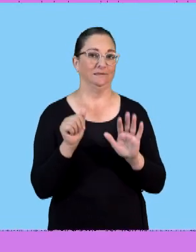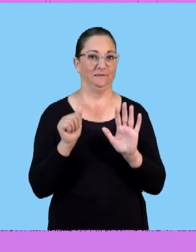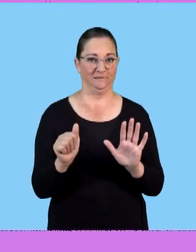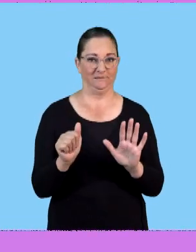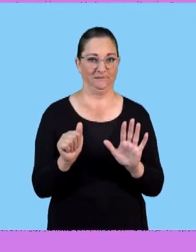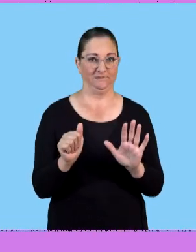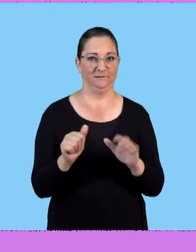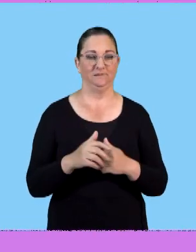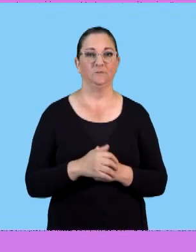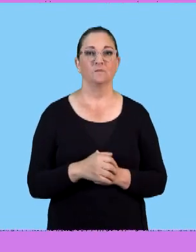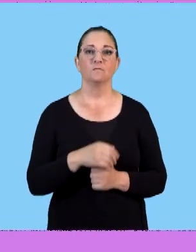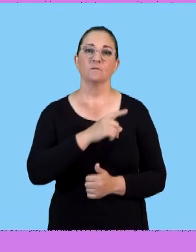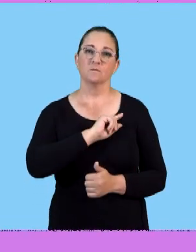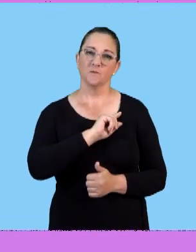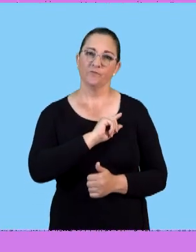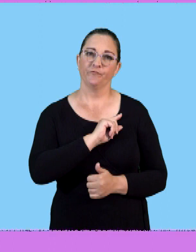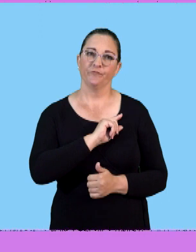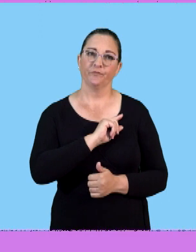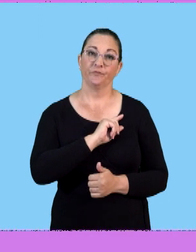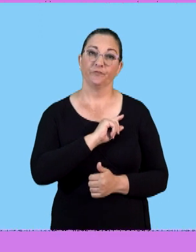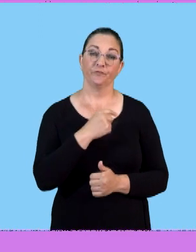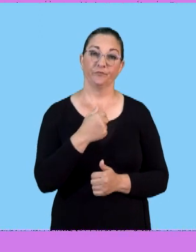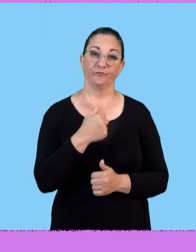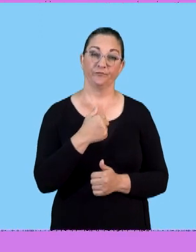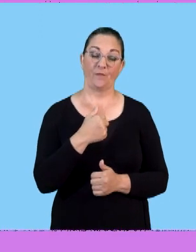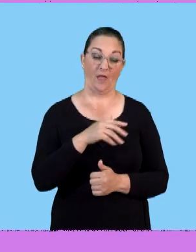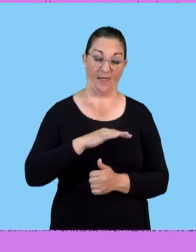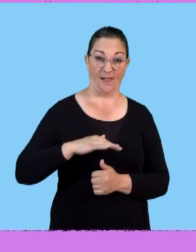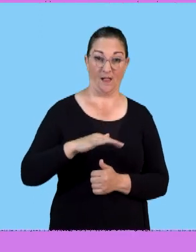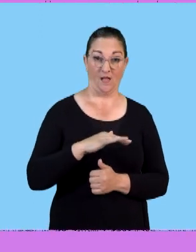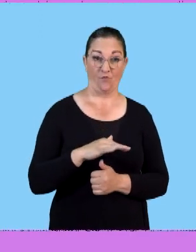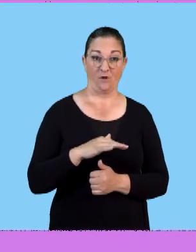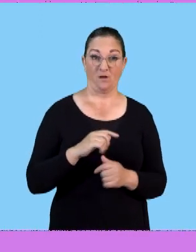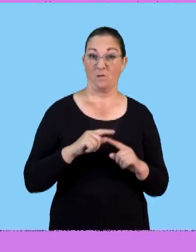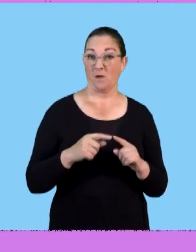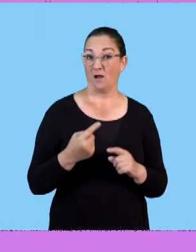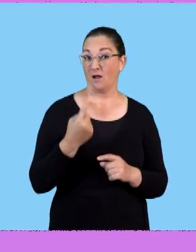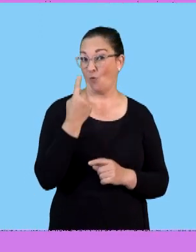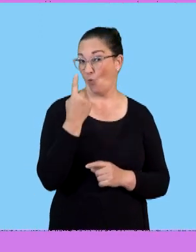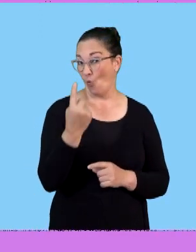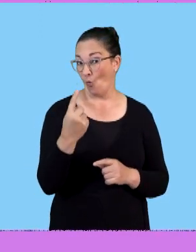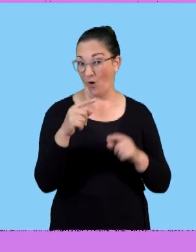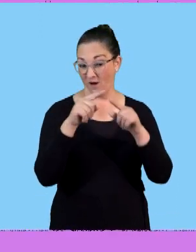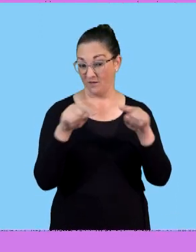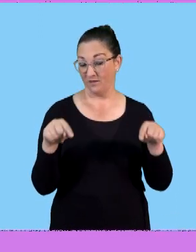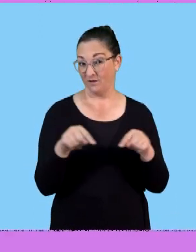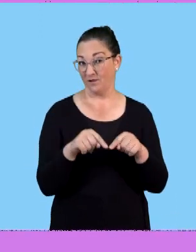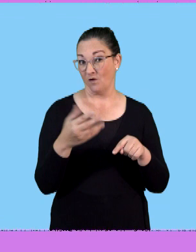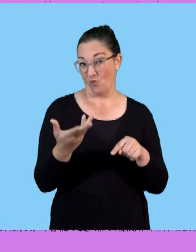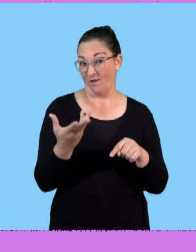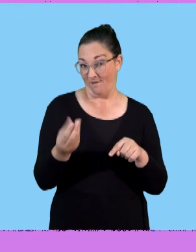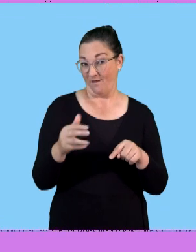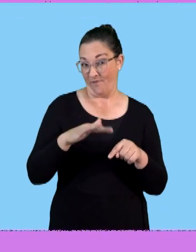total? 6. So therefore, I will take the area of, remember this is the area of one of